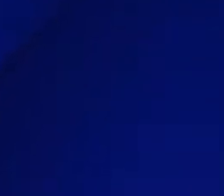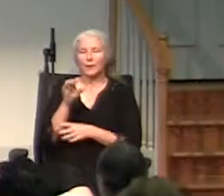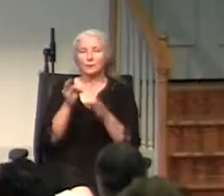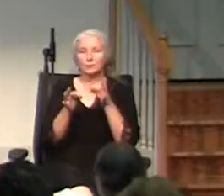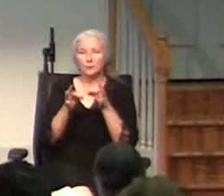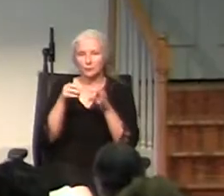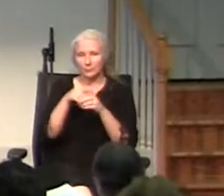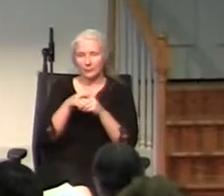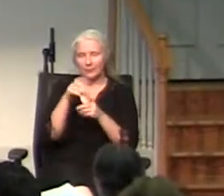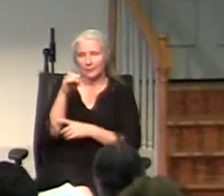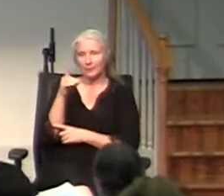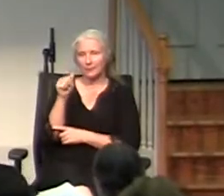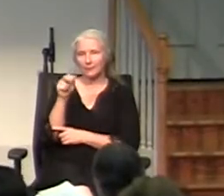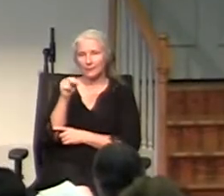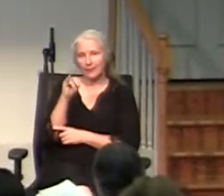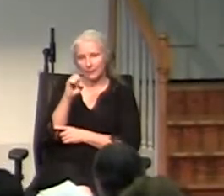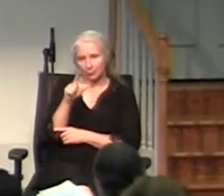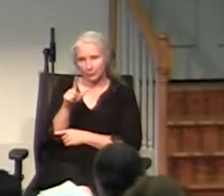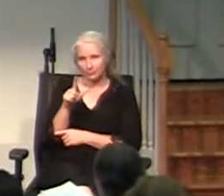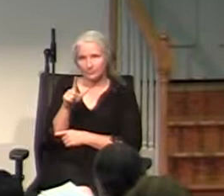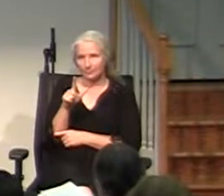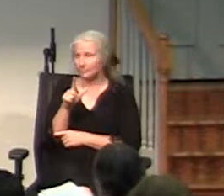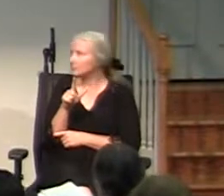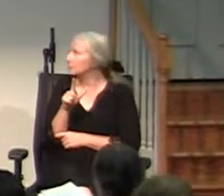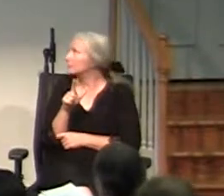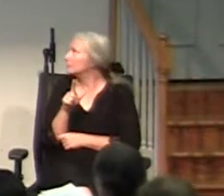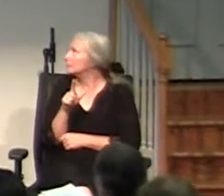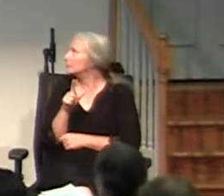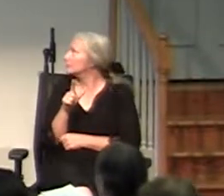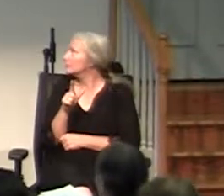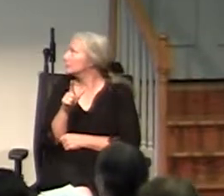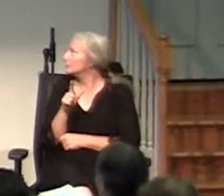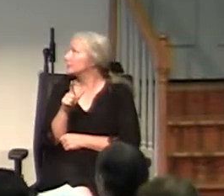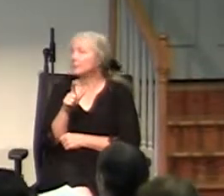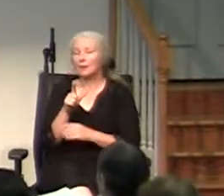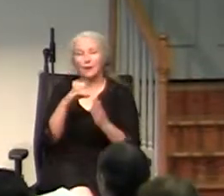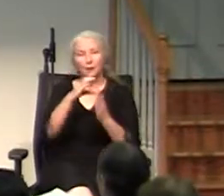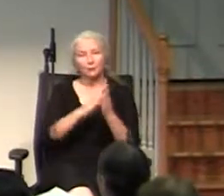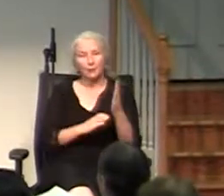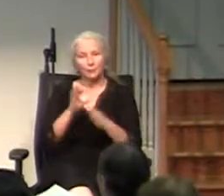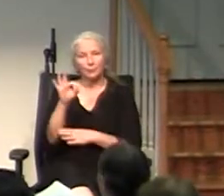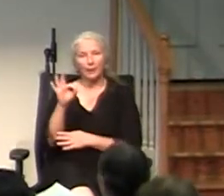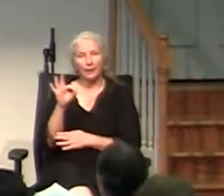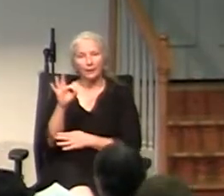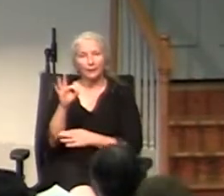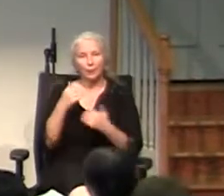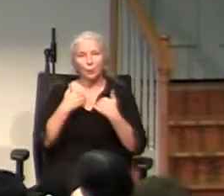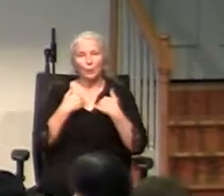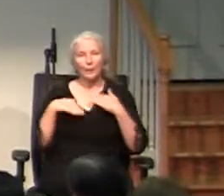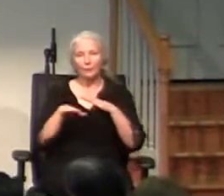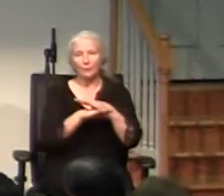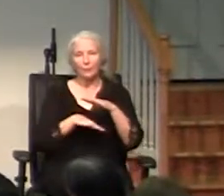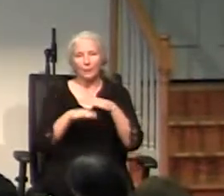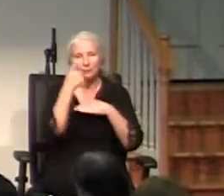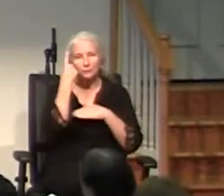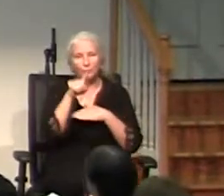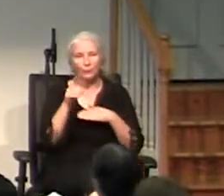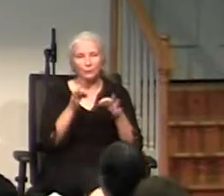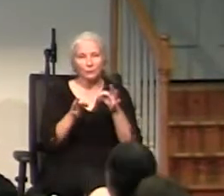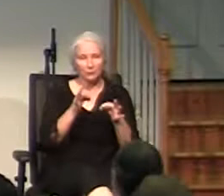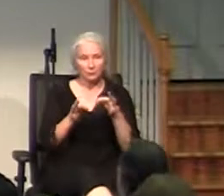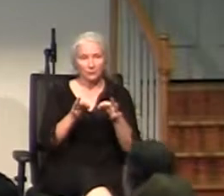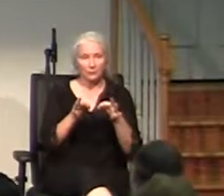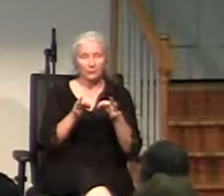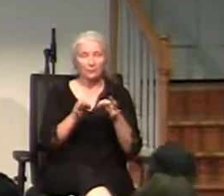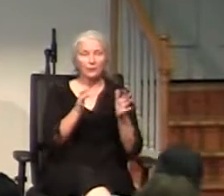in Daniel. And in chapter 9, we have the basis of the judgment, which is Christ